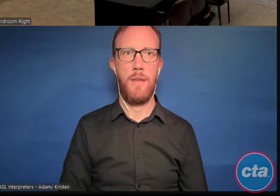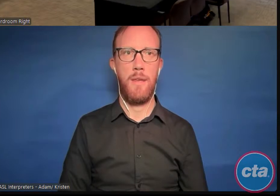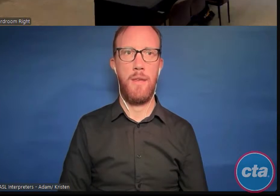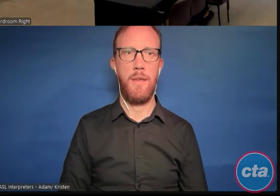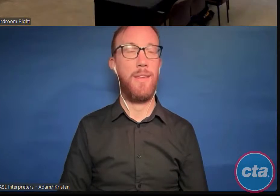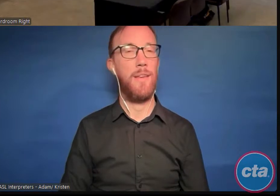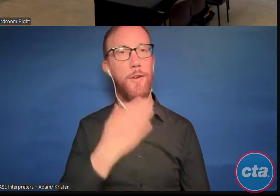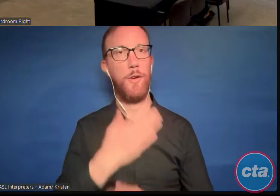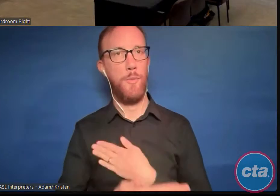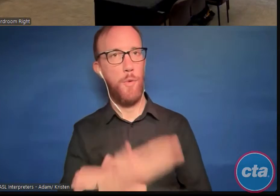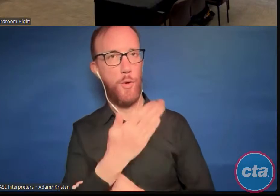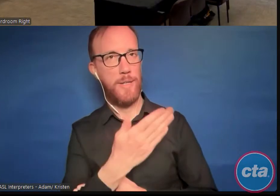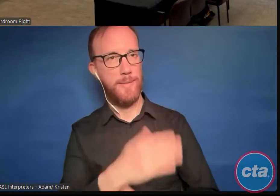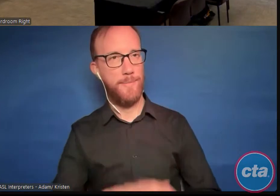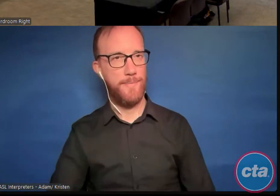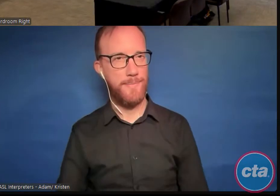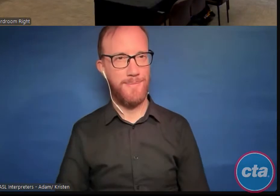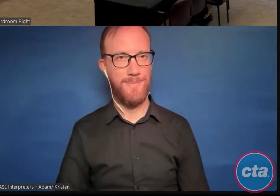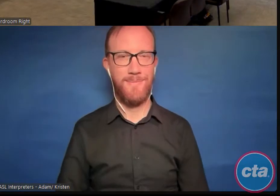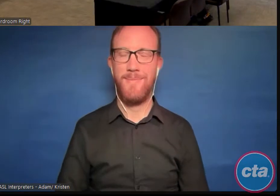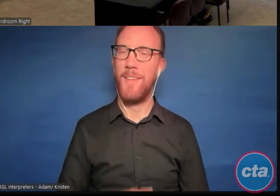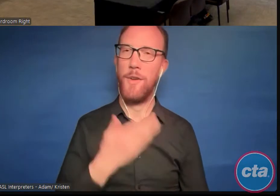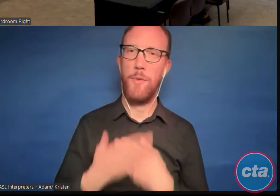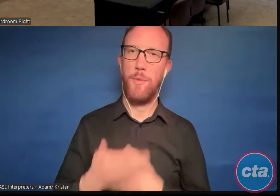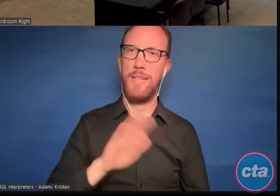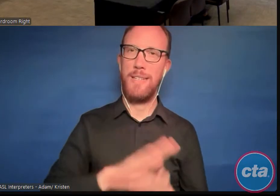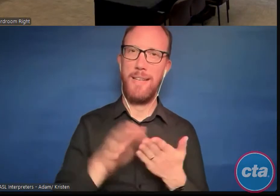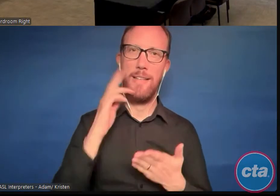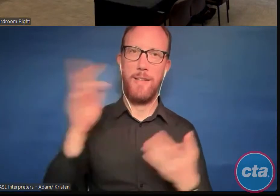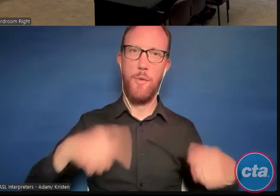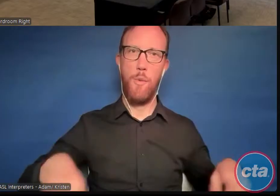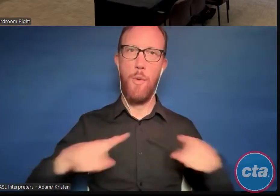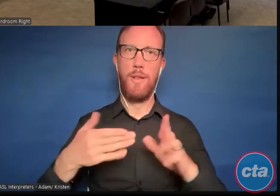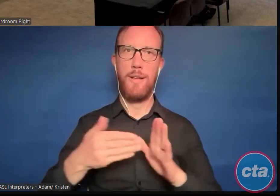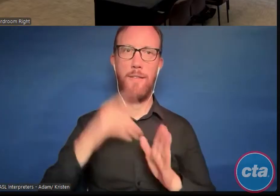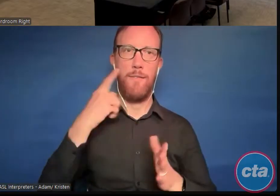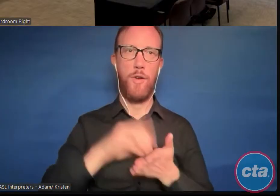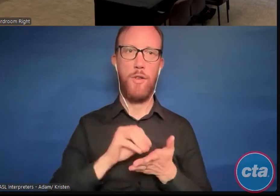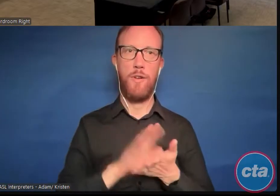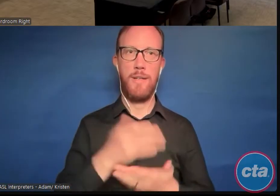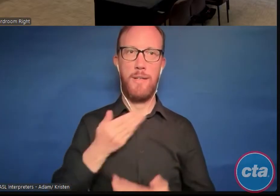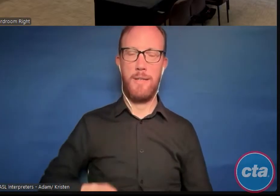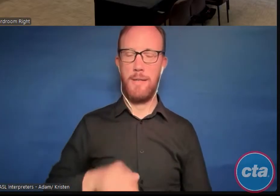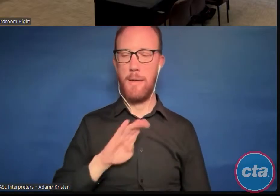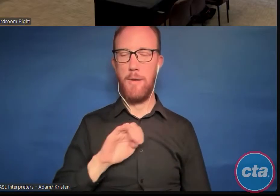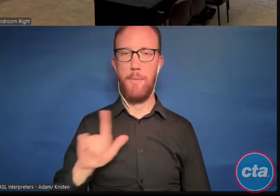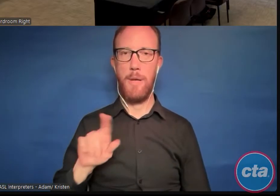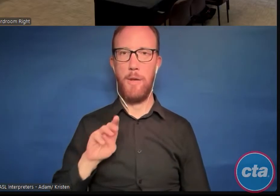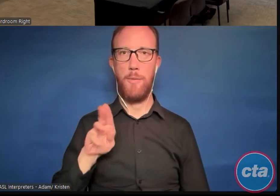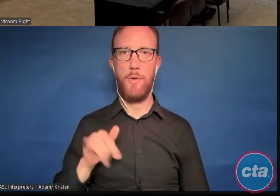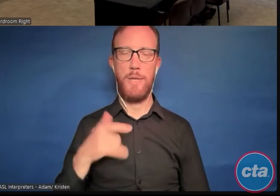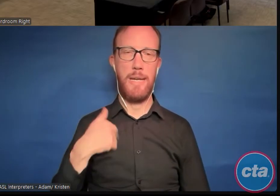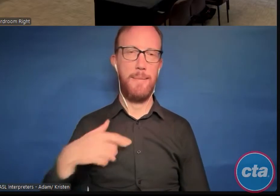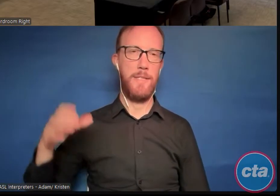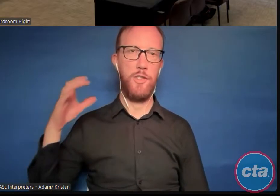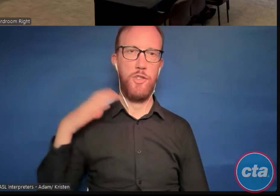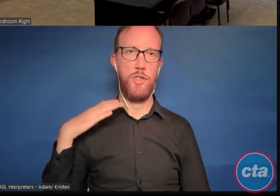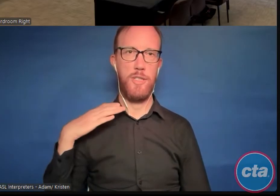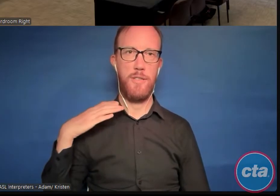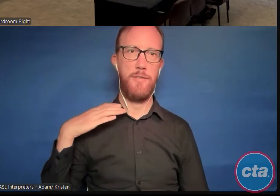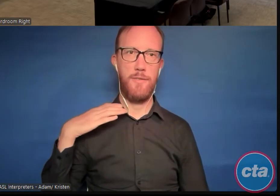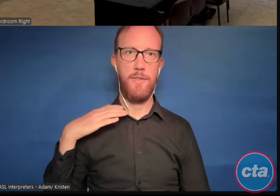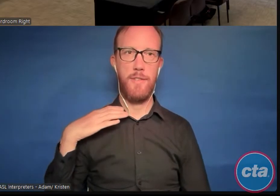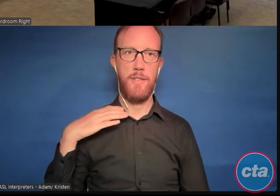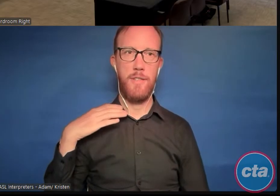Good morning. Good to see everybody again. For the record, I am Bill Mooney and I'm the Chief Infrastructure Officer for the Chicago Transit